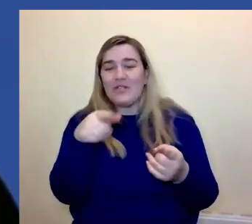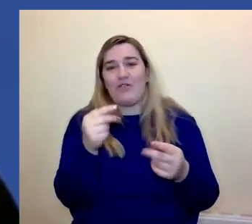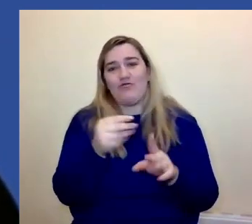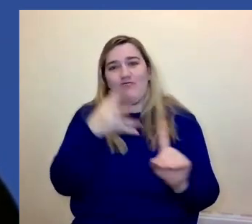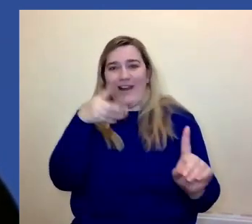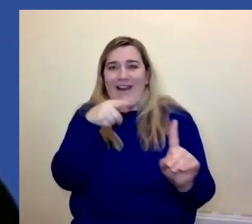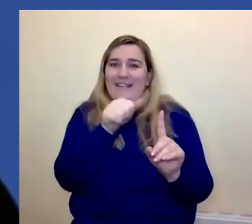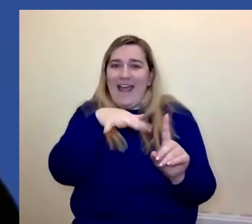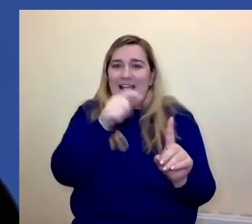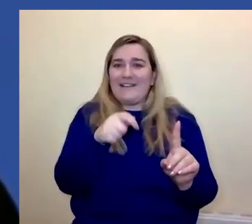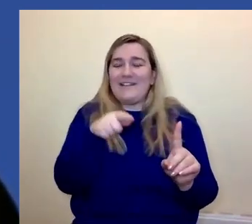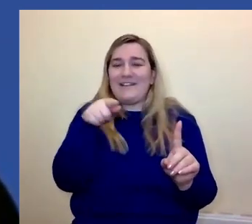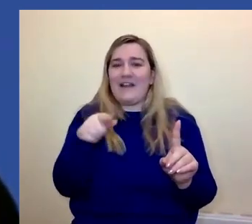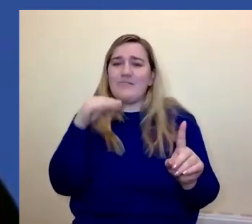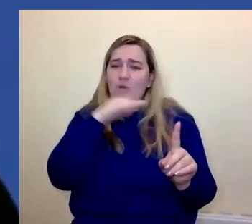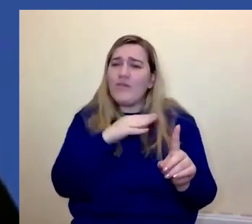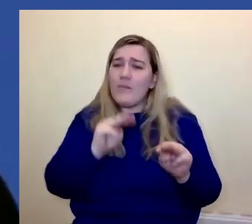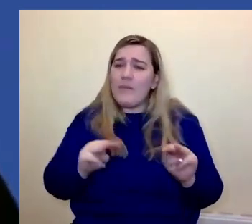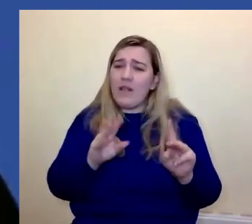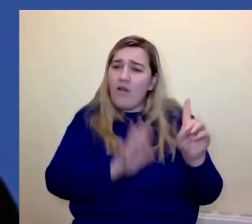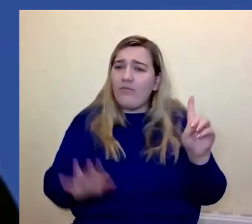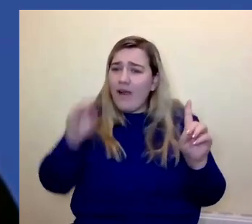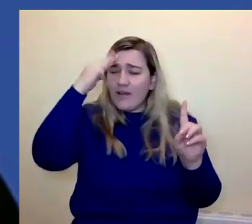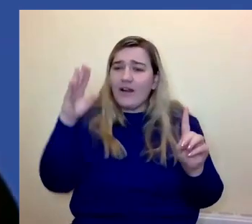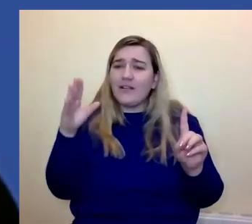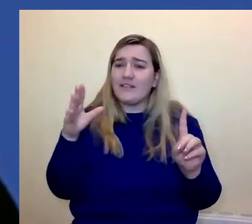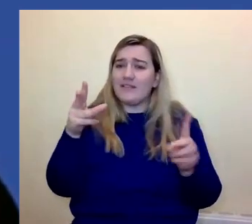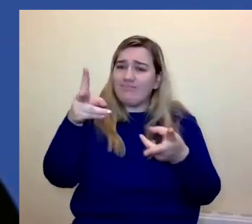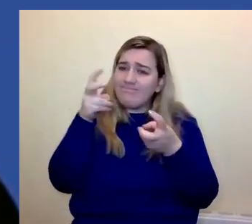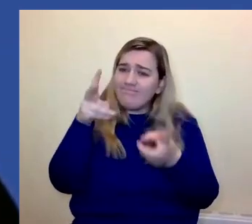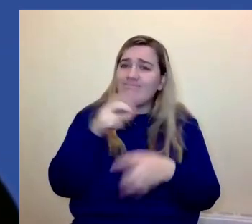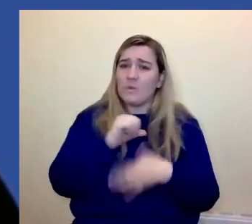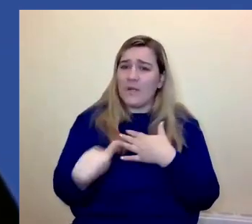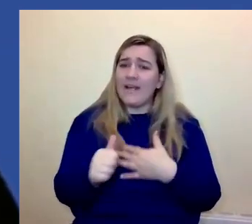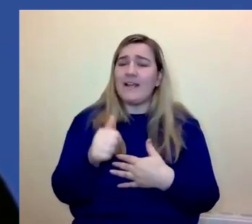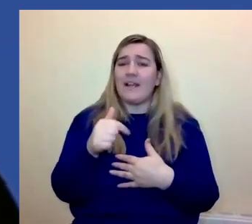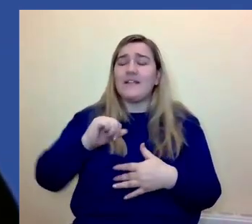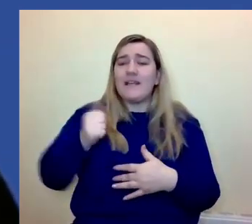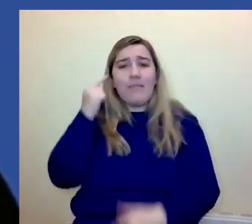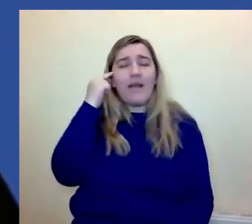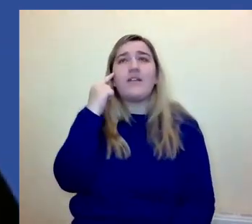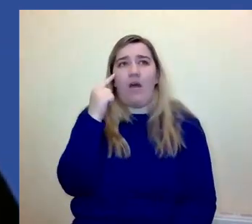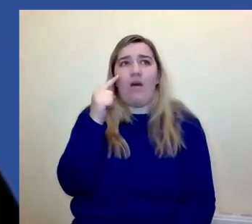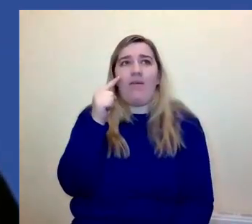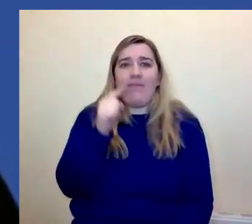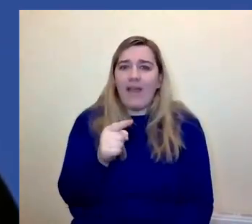for people across the country listening today to bear that in mind, that is absolutely where we need to be.